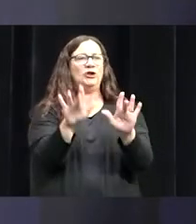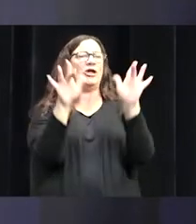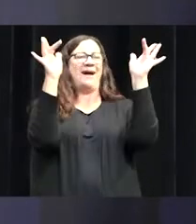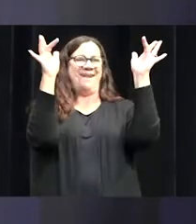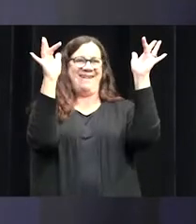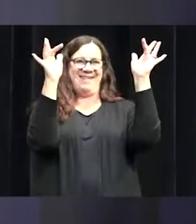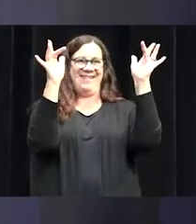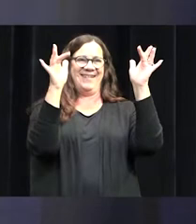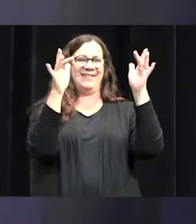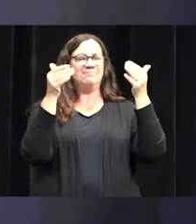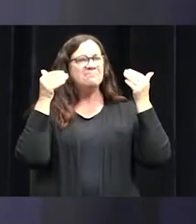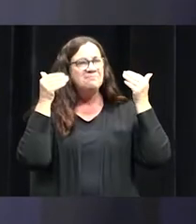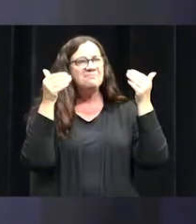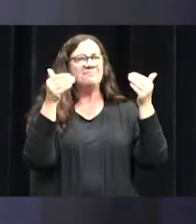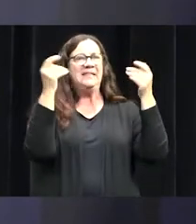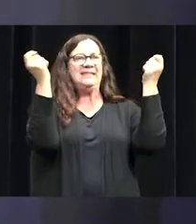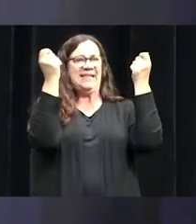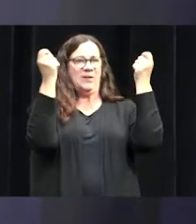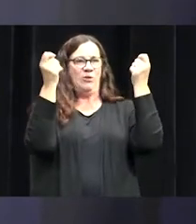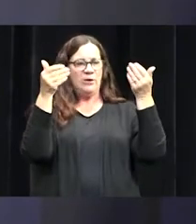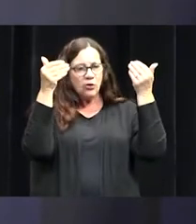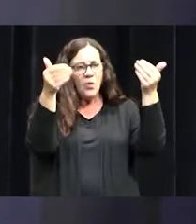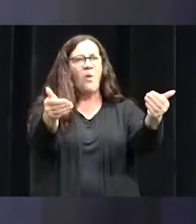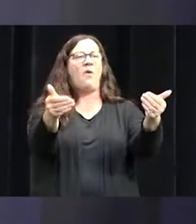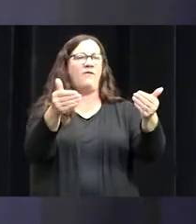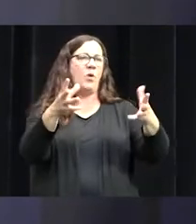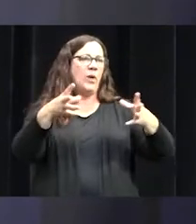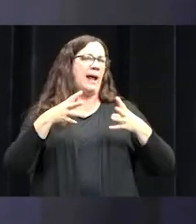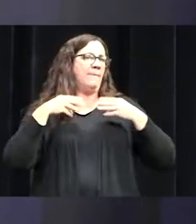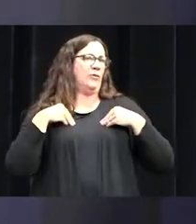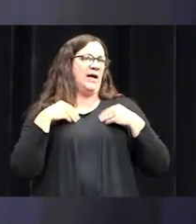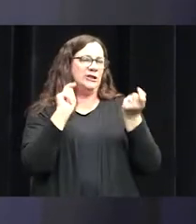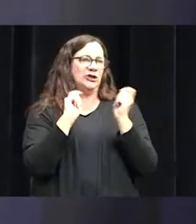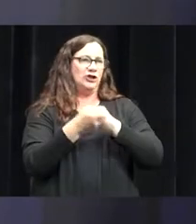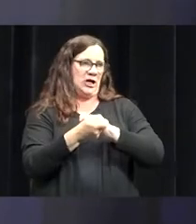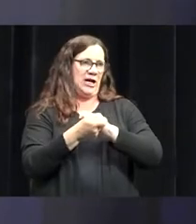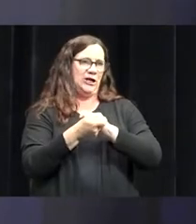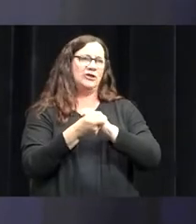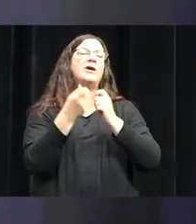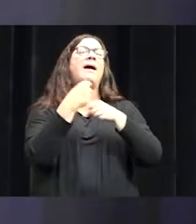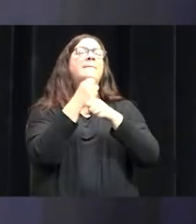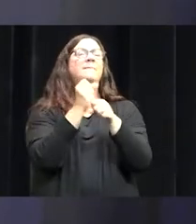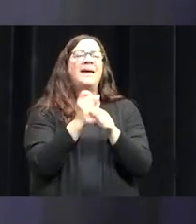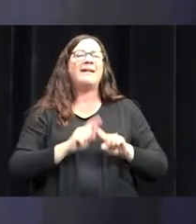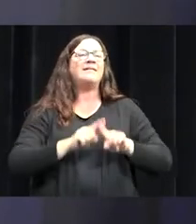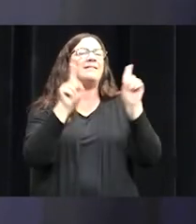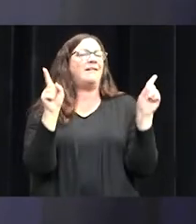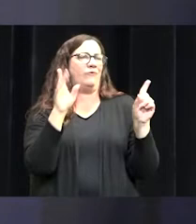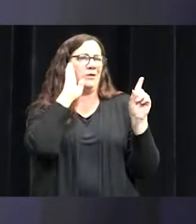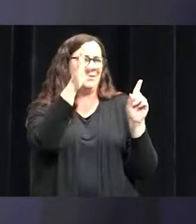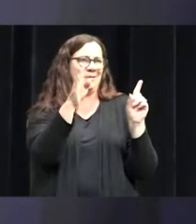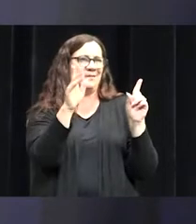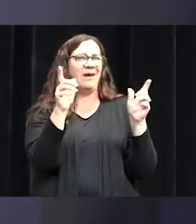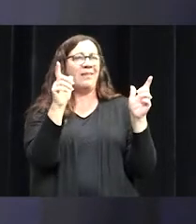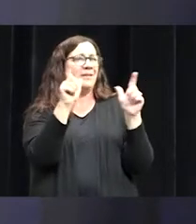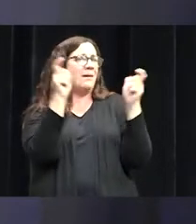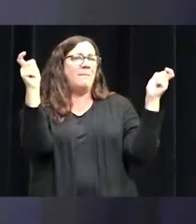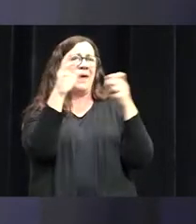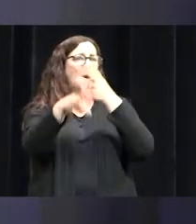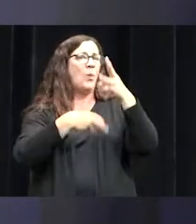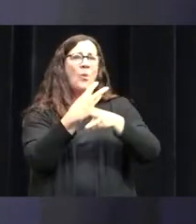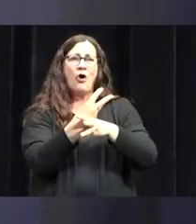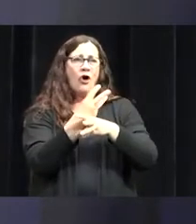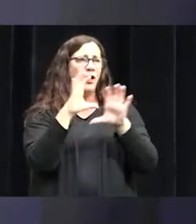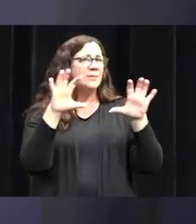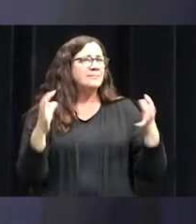forward continue to embrace change and make a difference there is a big world out there that is waiting